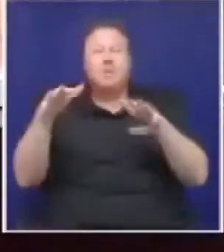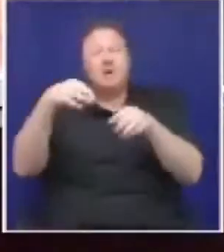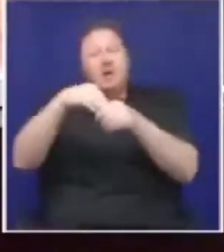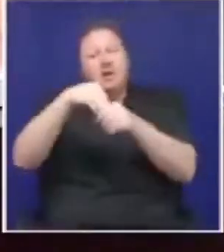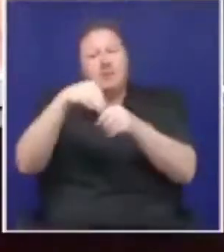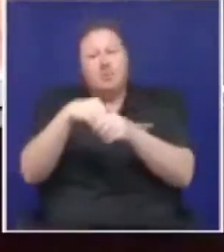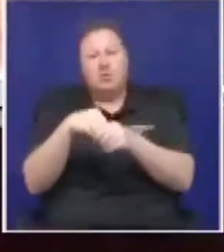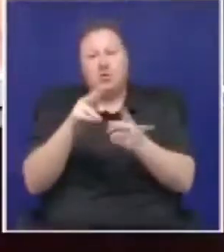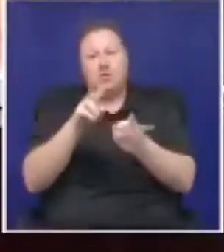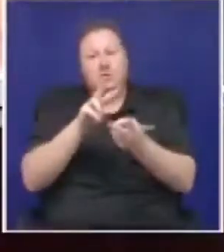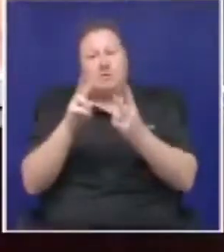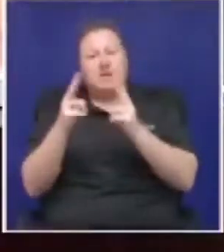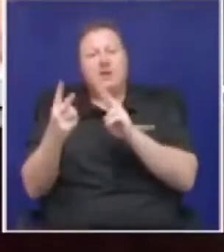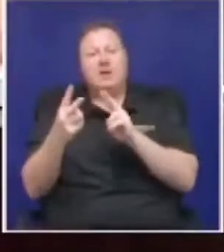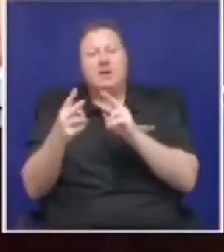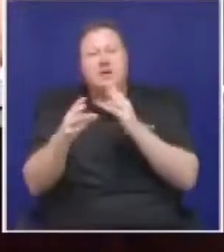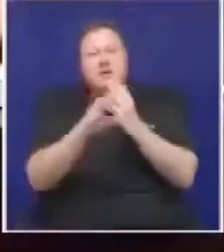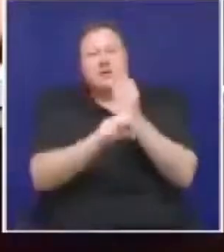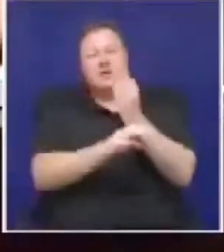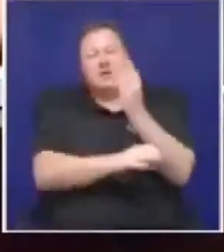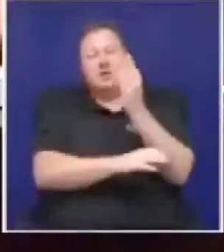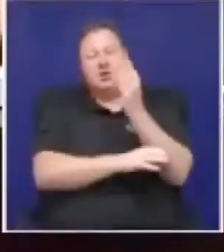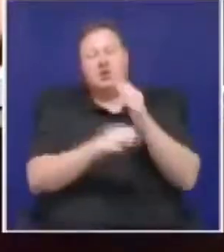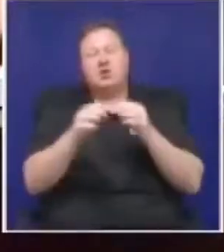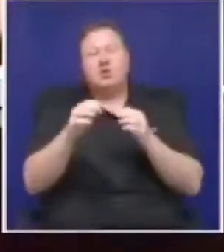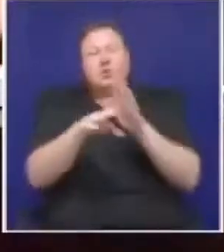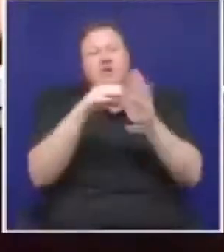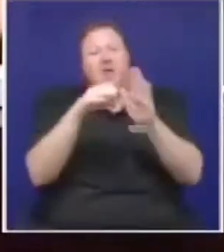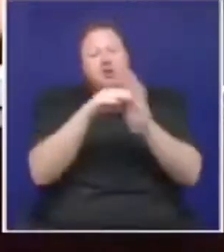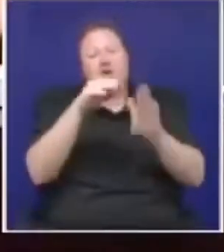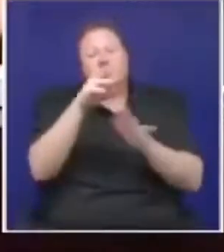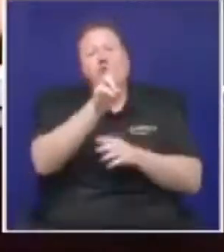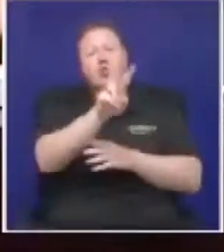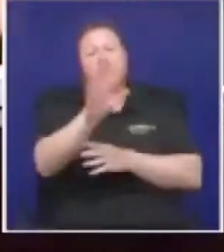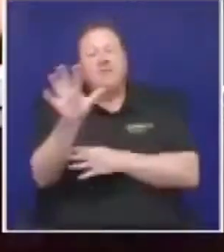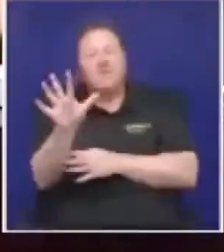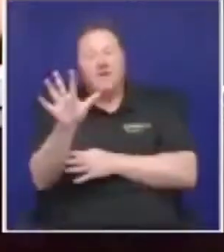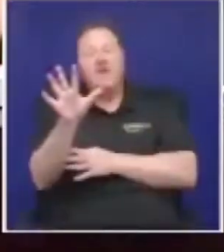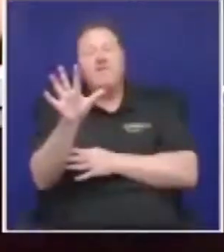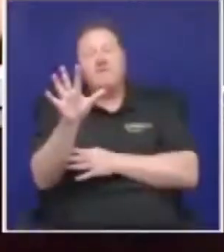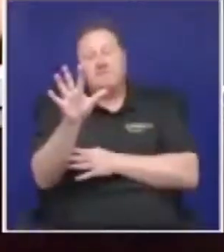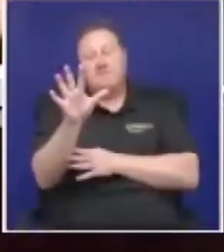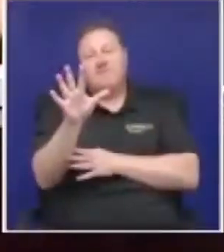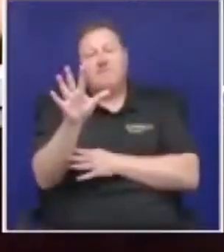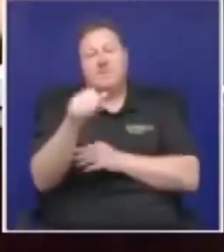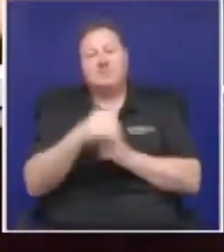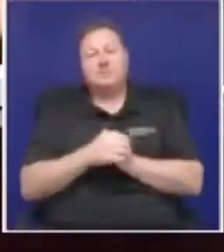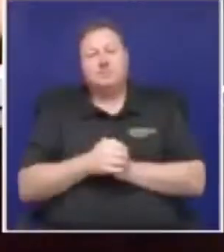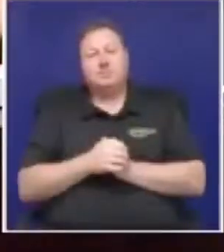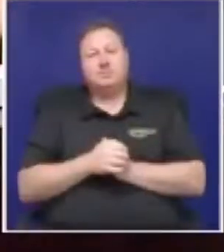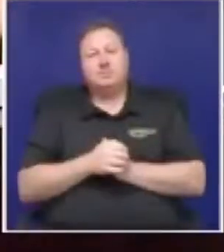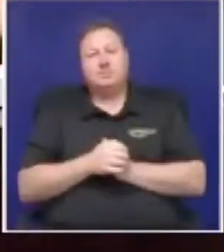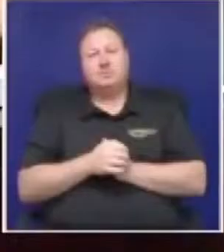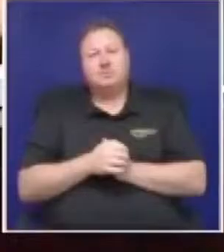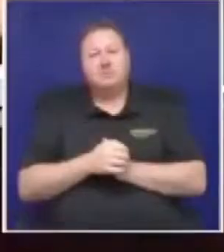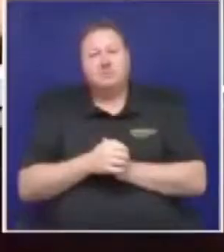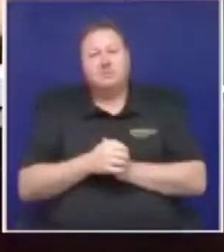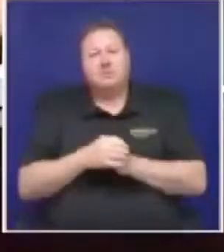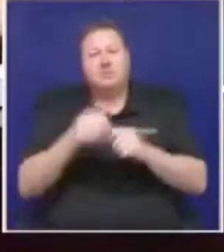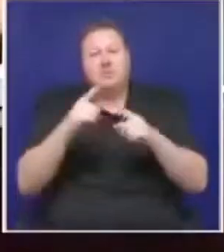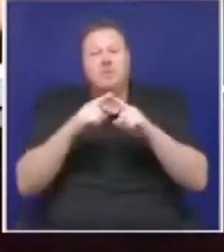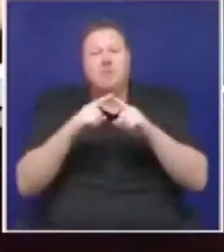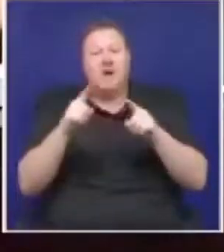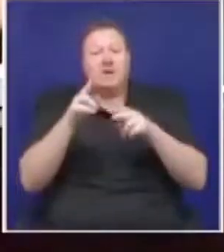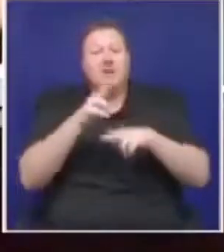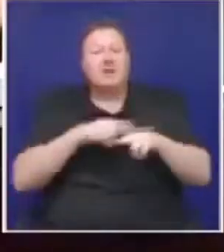on amending Section 25 of the Constitution. However, the National Assembly